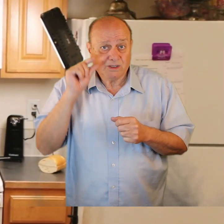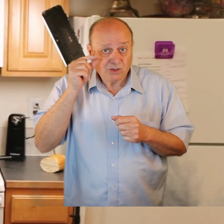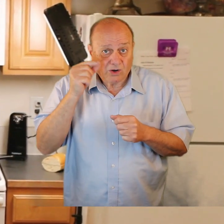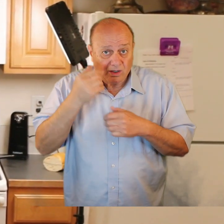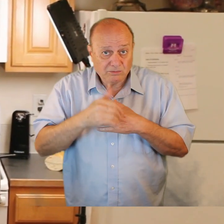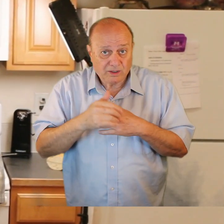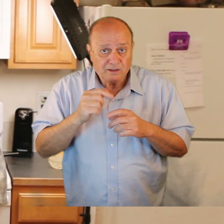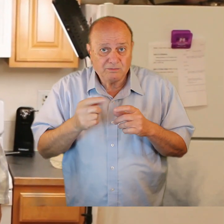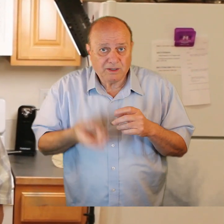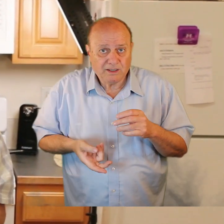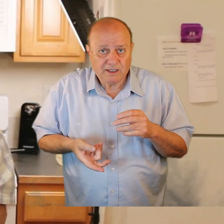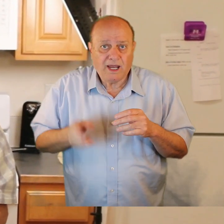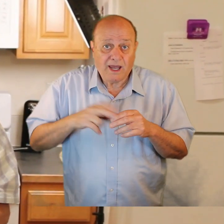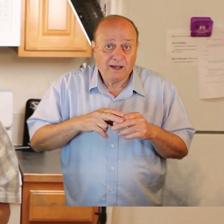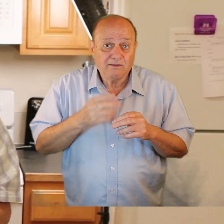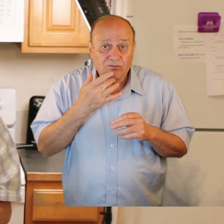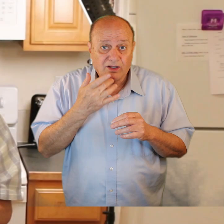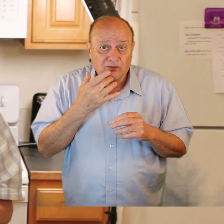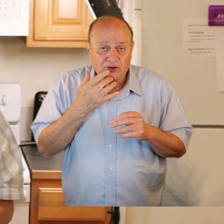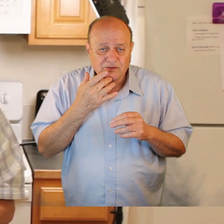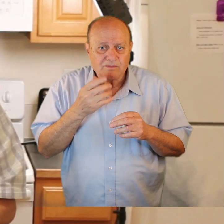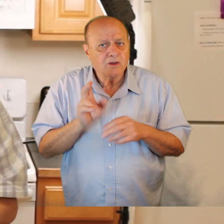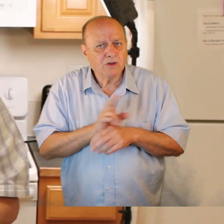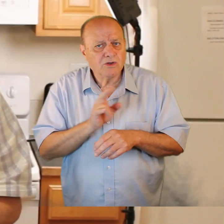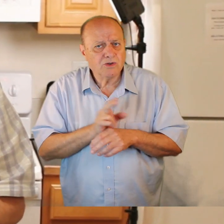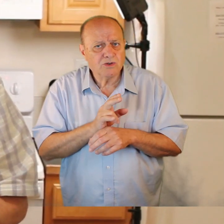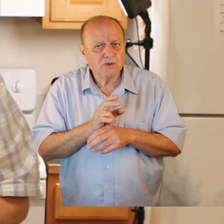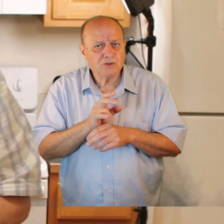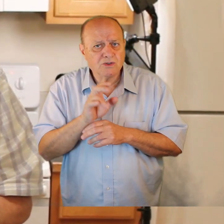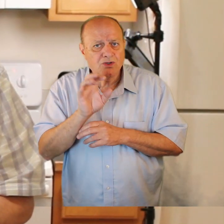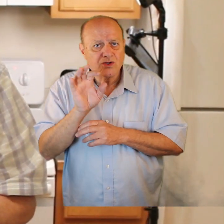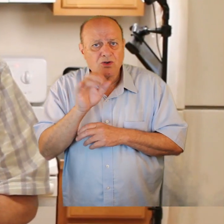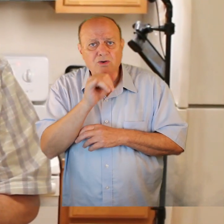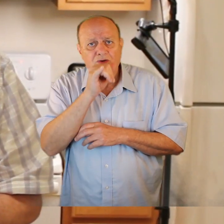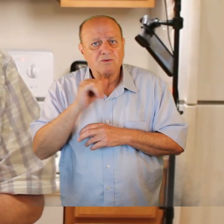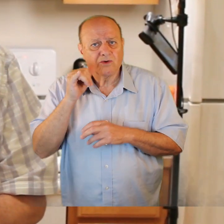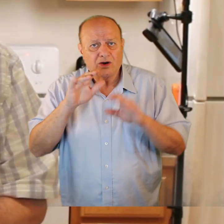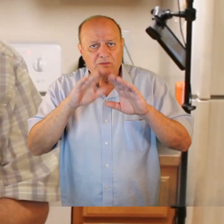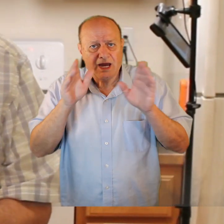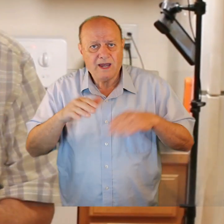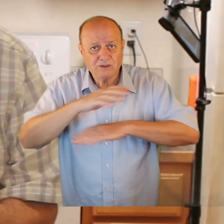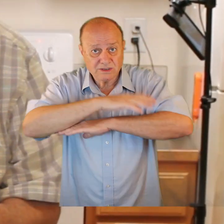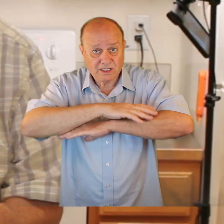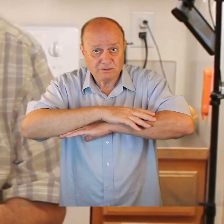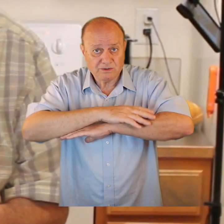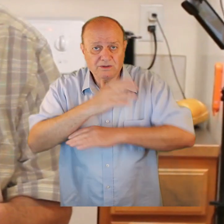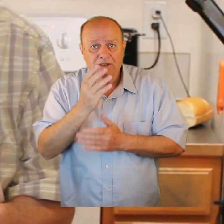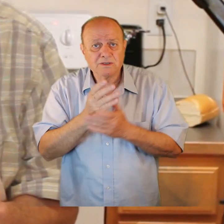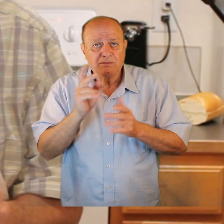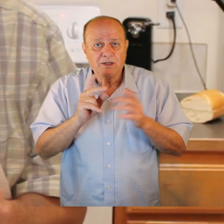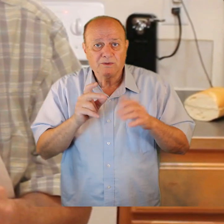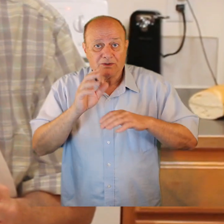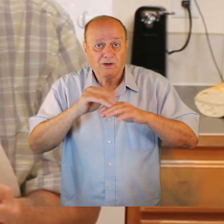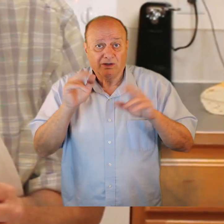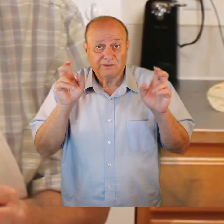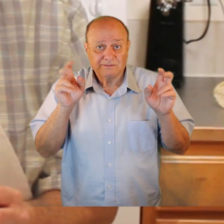be used for buttermilk dressings and sour cream dips, which is real delightful. Some people call it ranch on